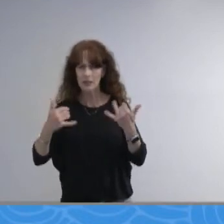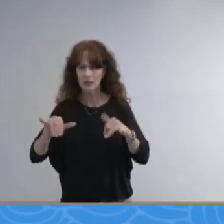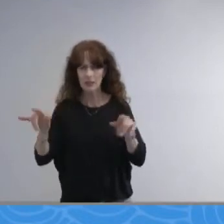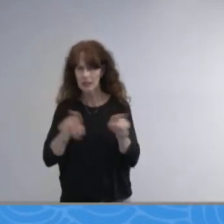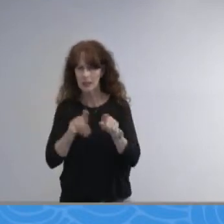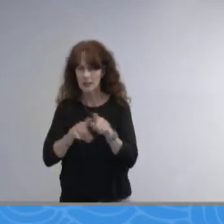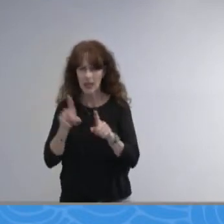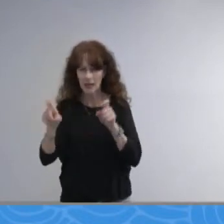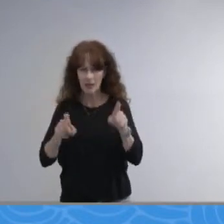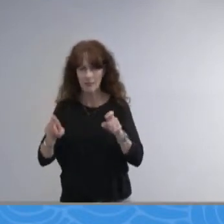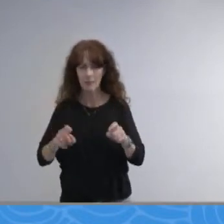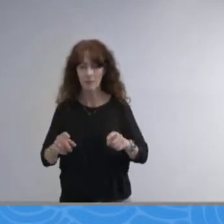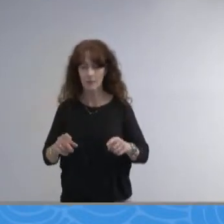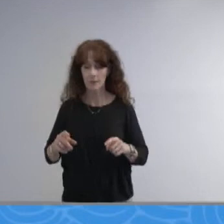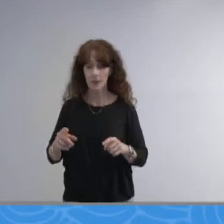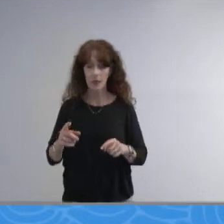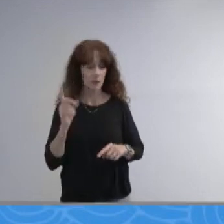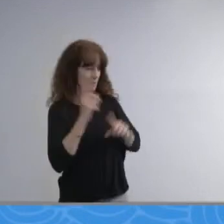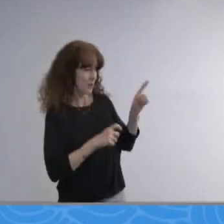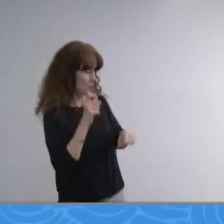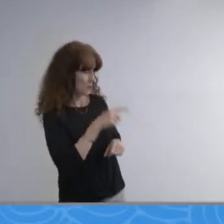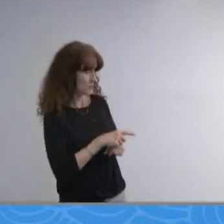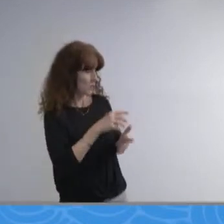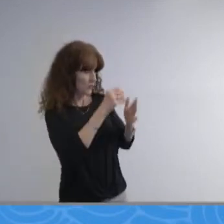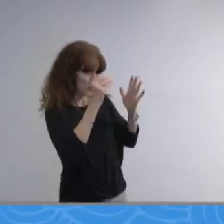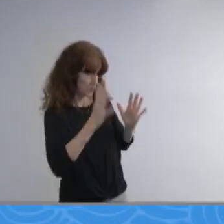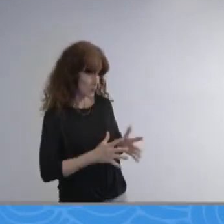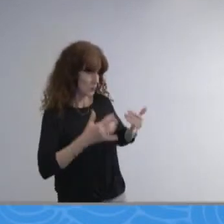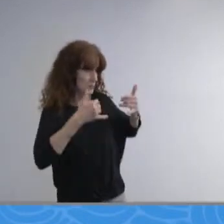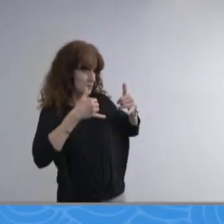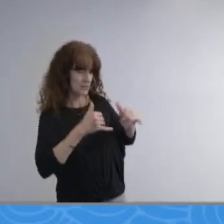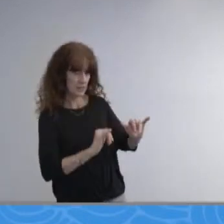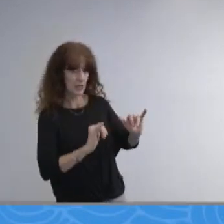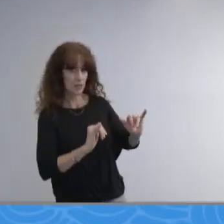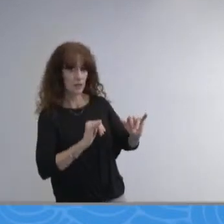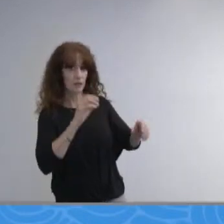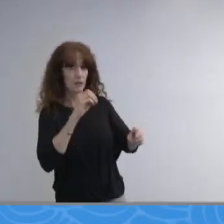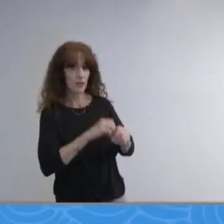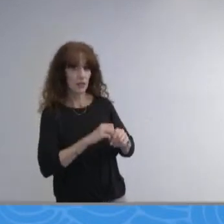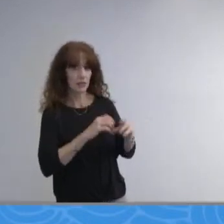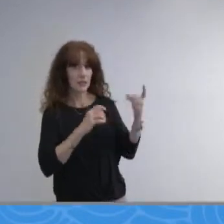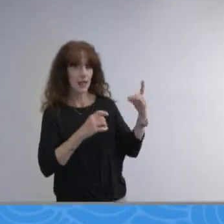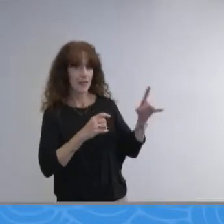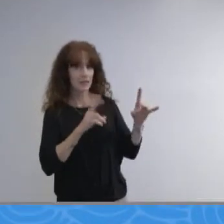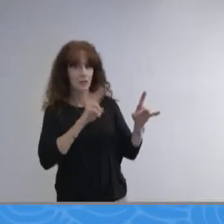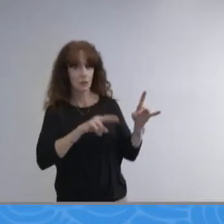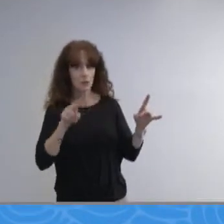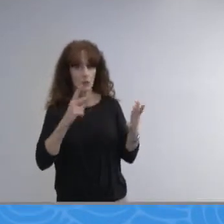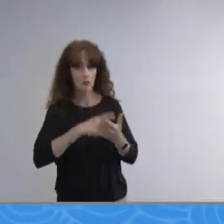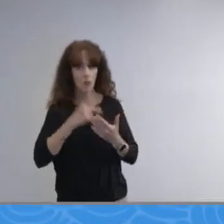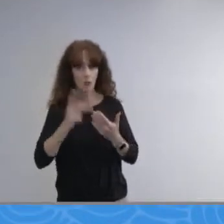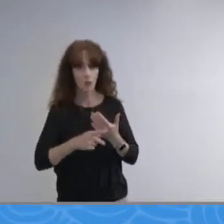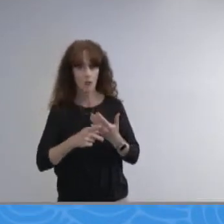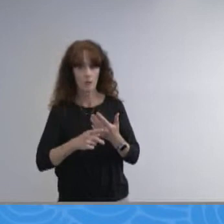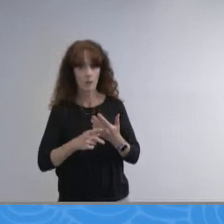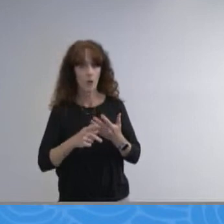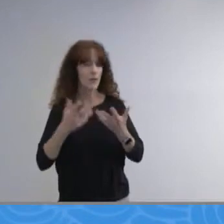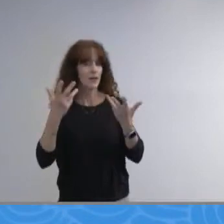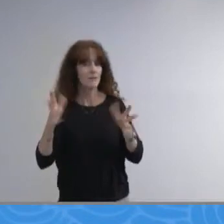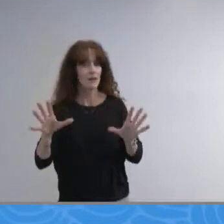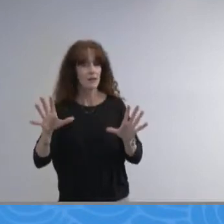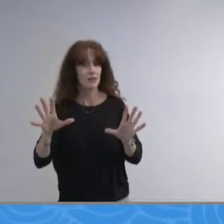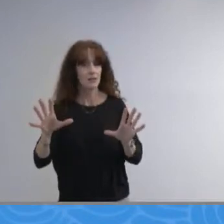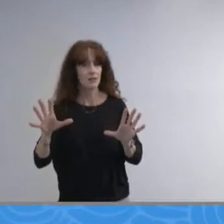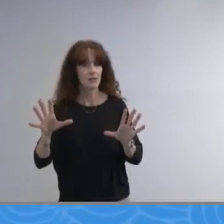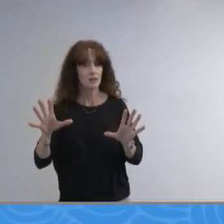So my question to you is, the students still in the 18 to 22 program, or have they graduated